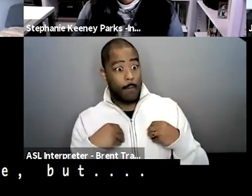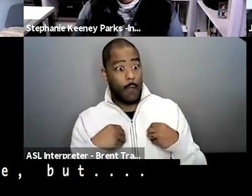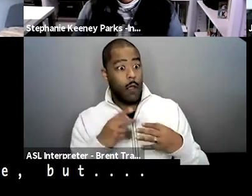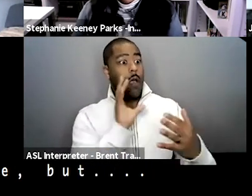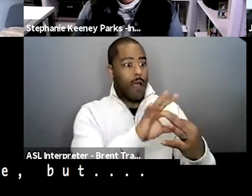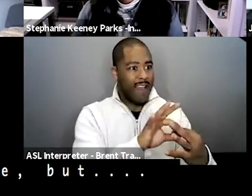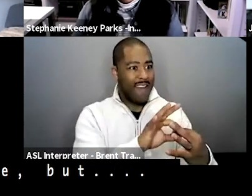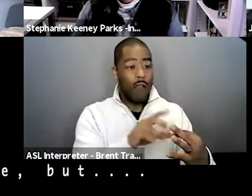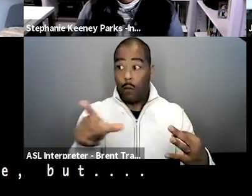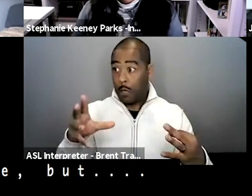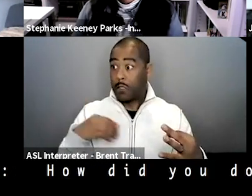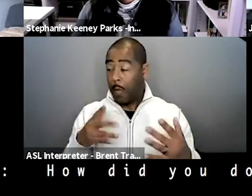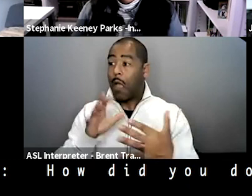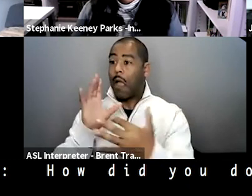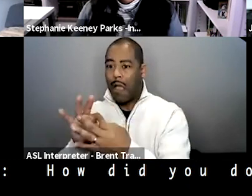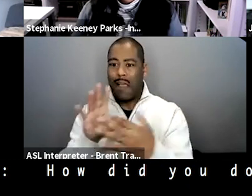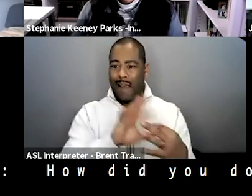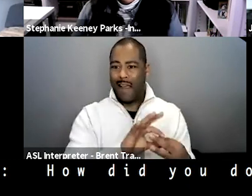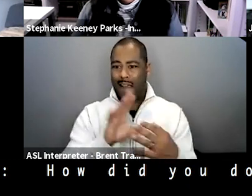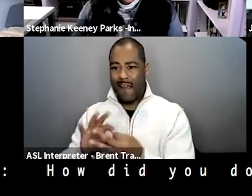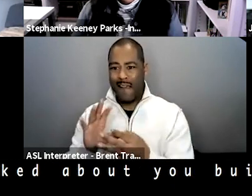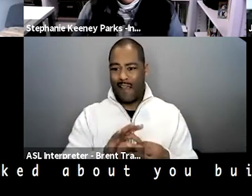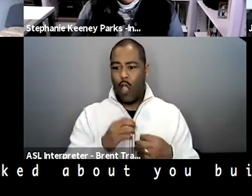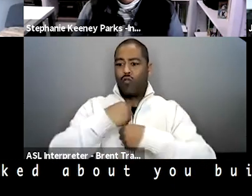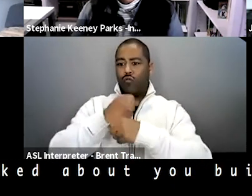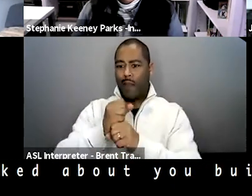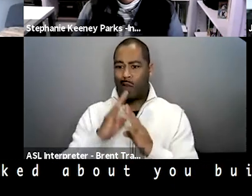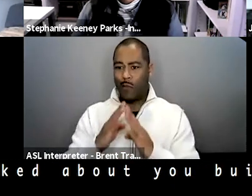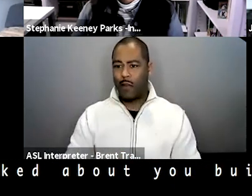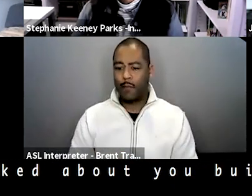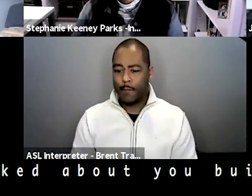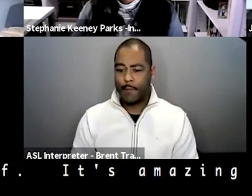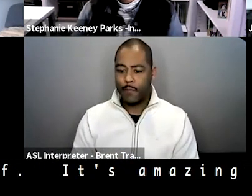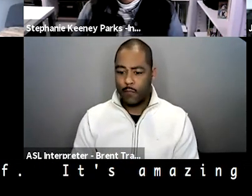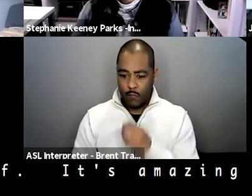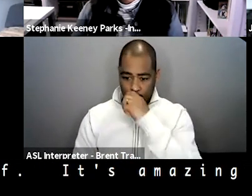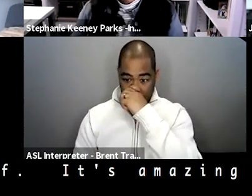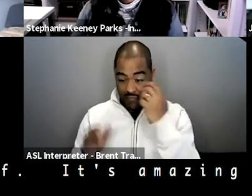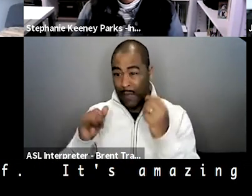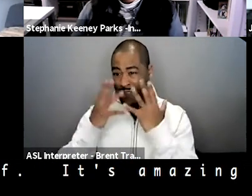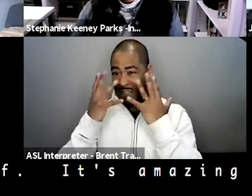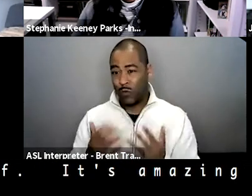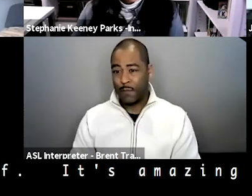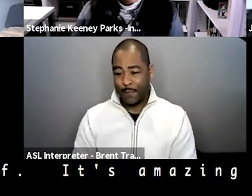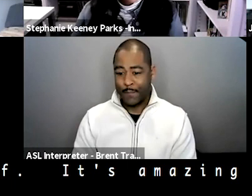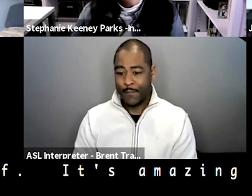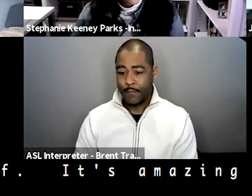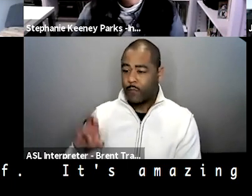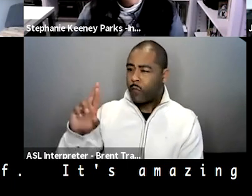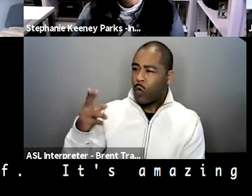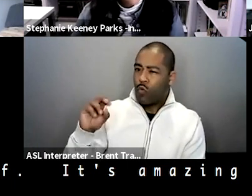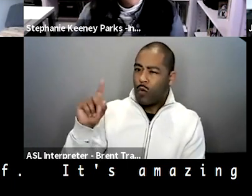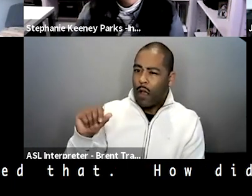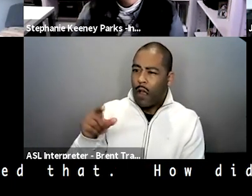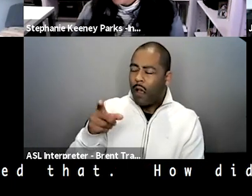but. So Amy, how did you do that? You talked before about how you've built yourself. I mean, it's